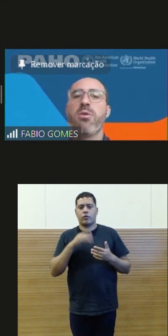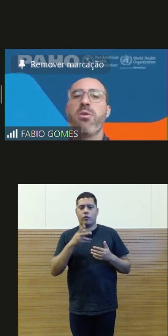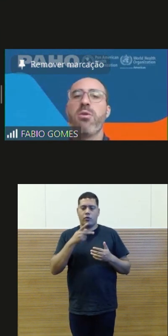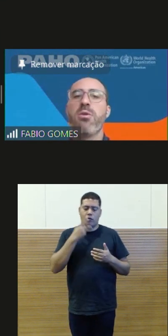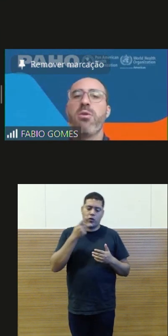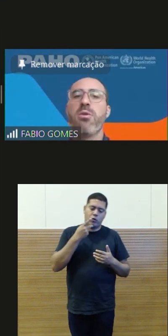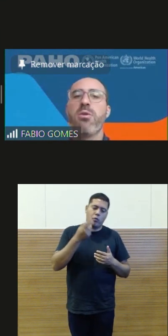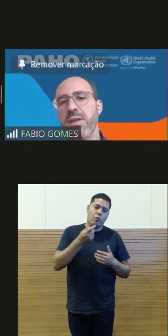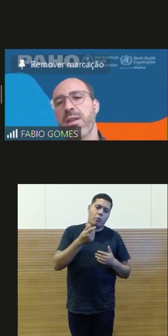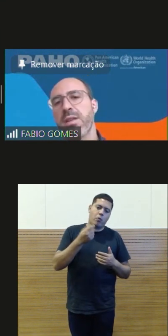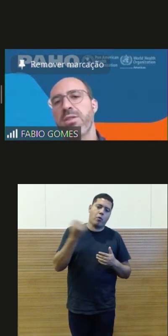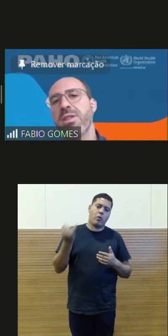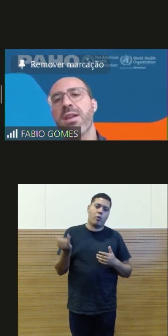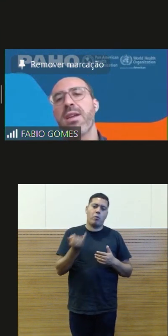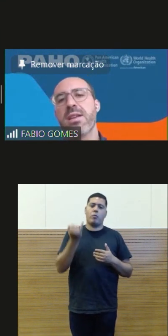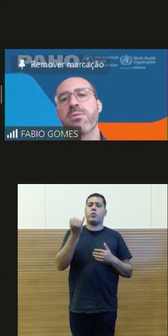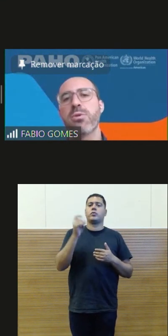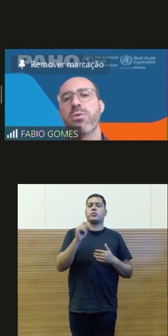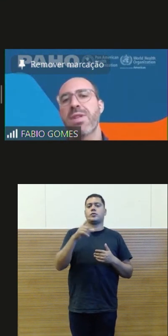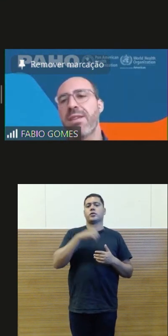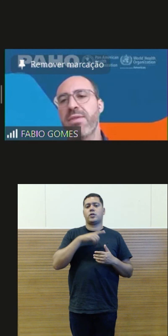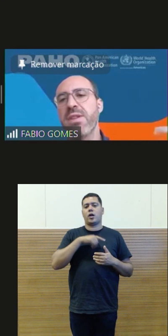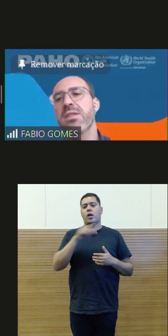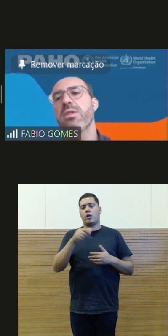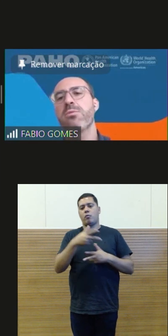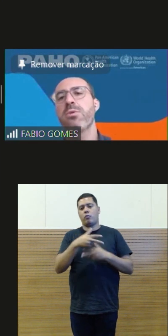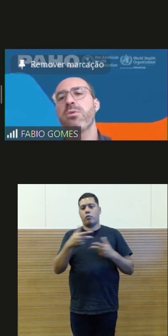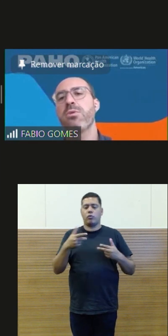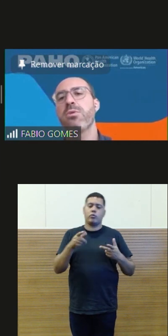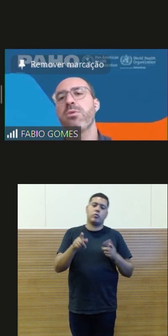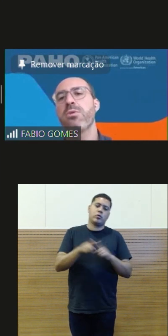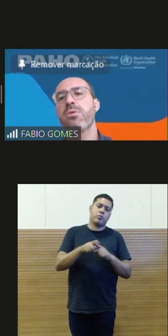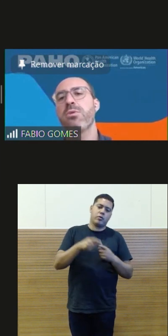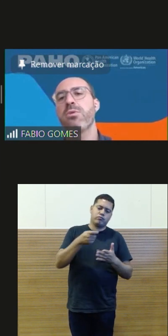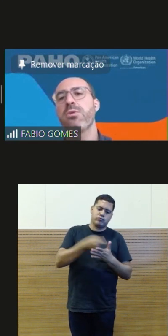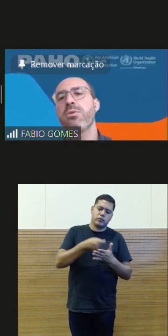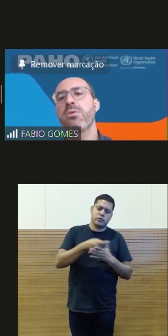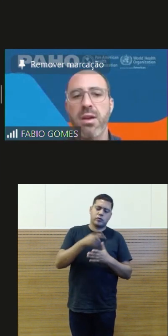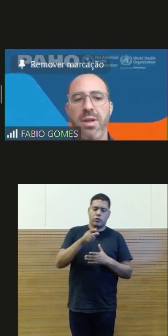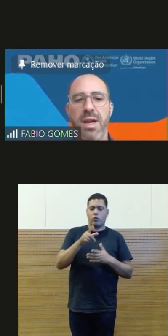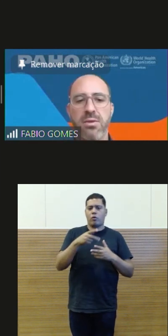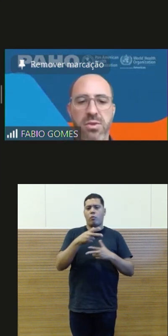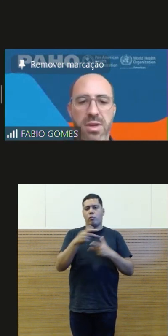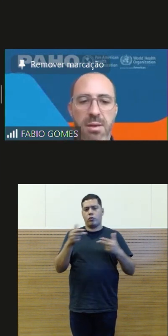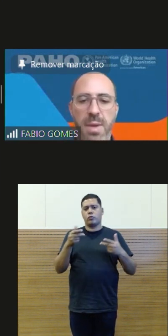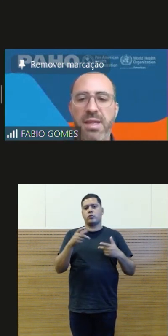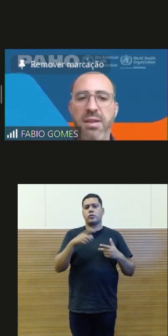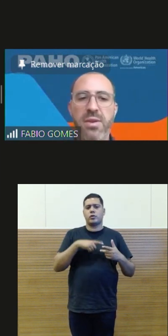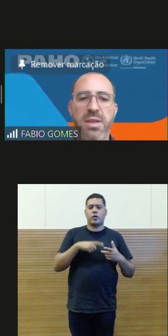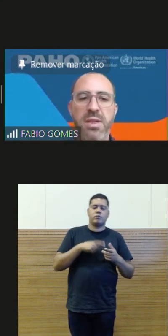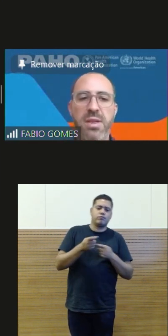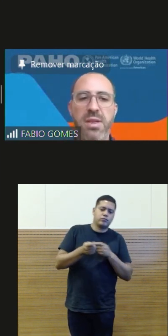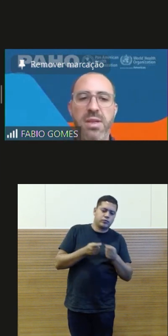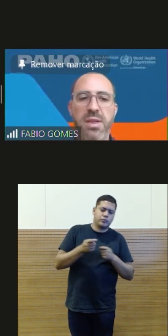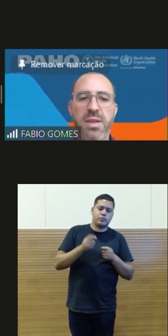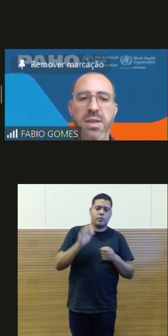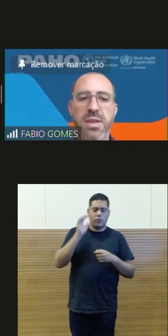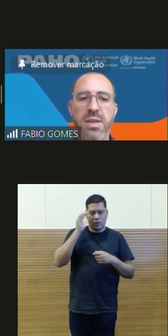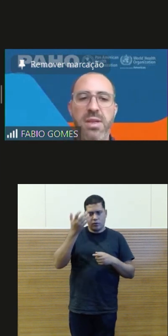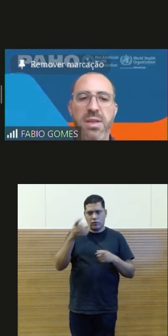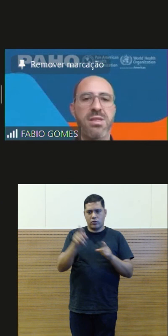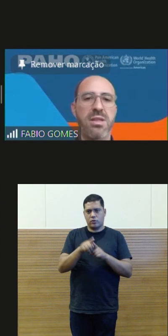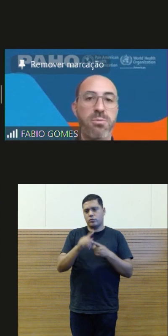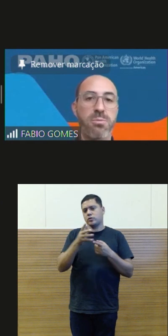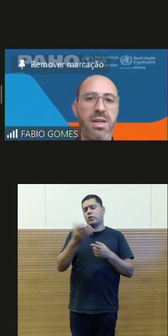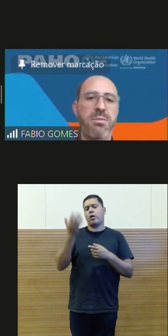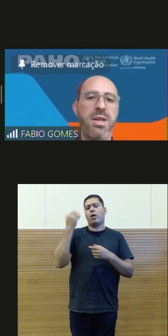of ultra processed foods. I have talked about the importance of having the definition of those products that are